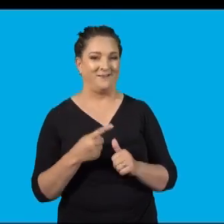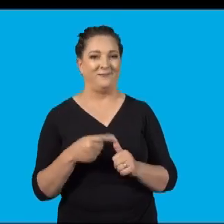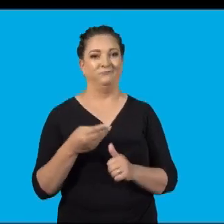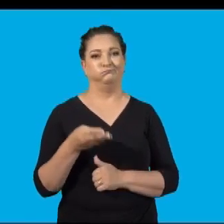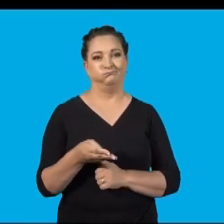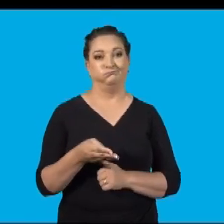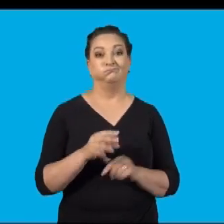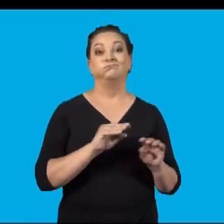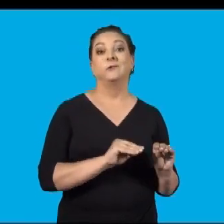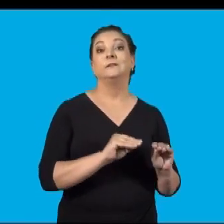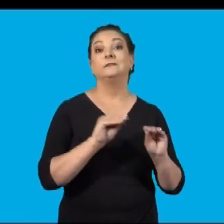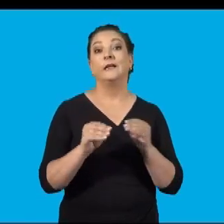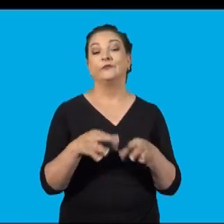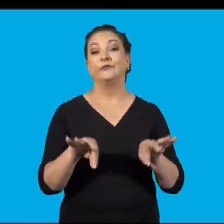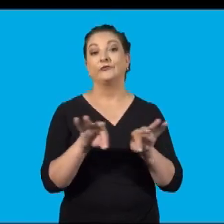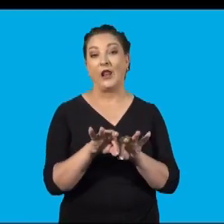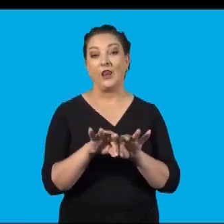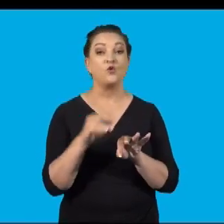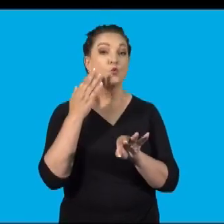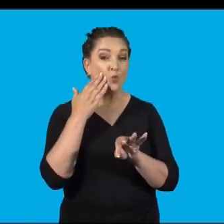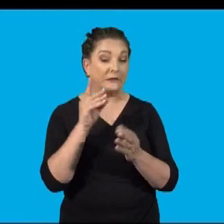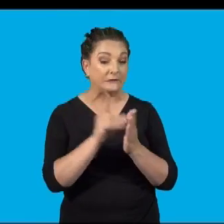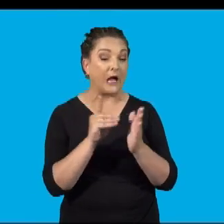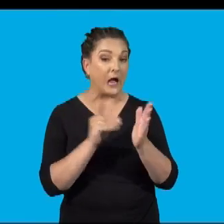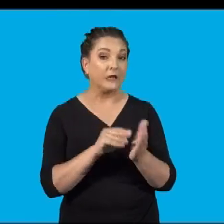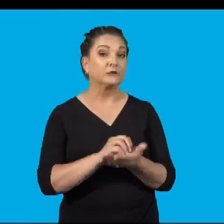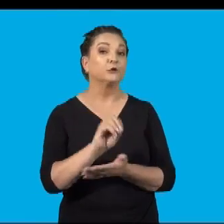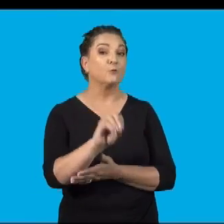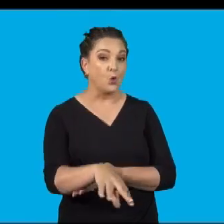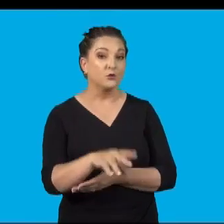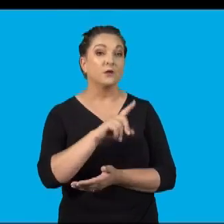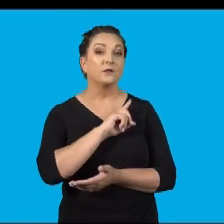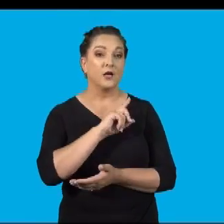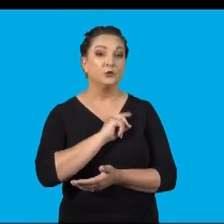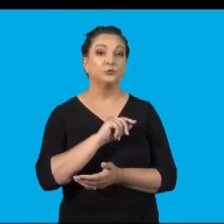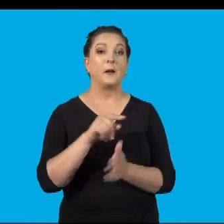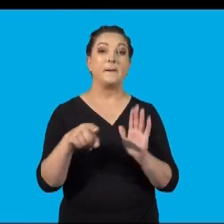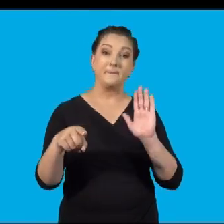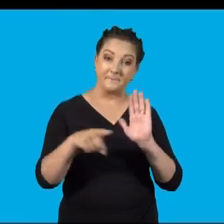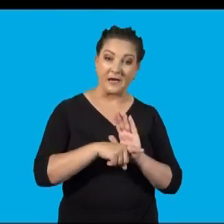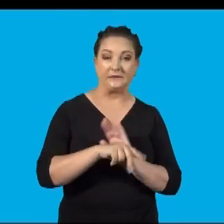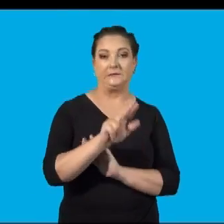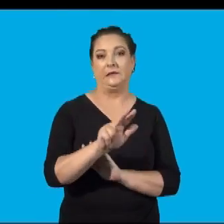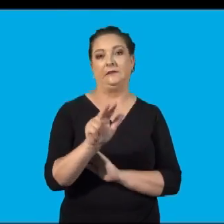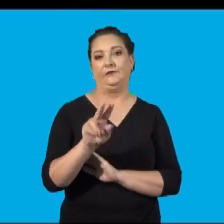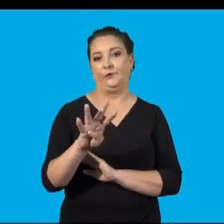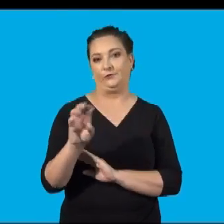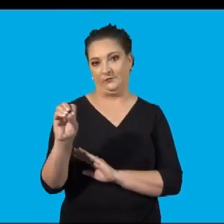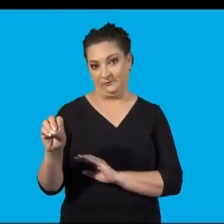88,400. So that is the carrying value on the date of disposal. So I'll come in, then I'll say minus